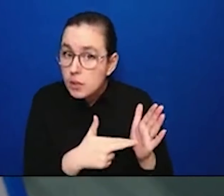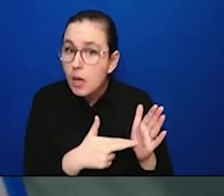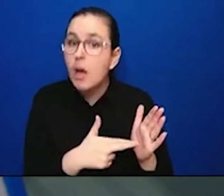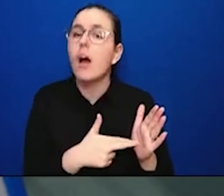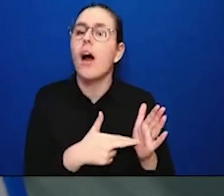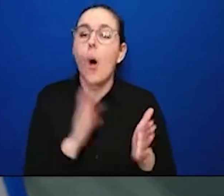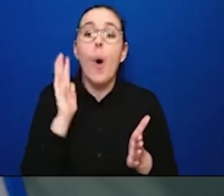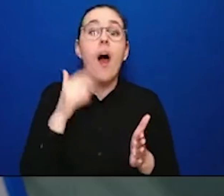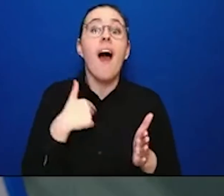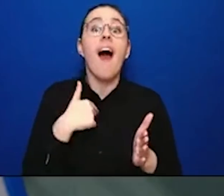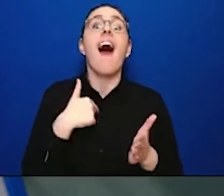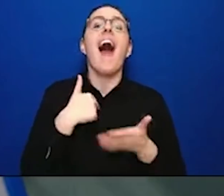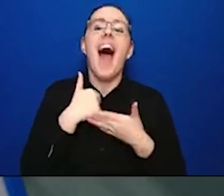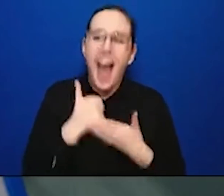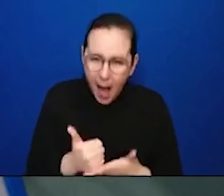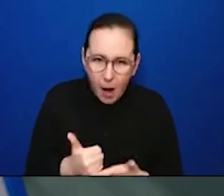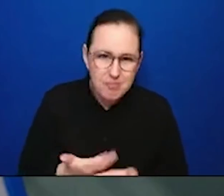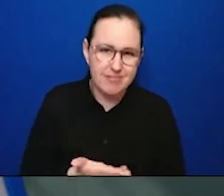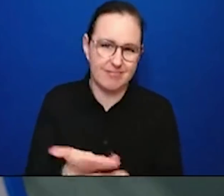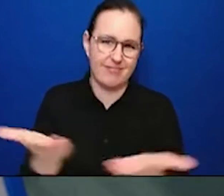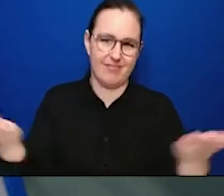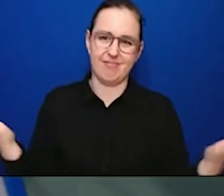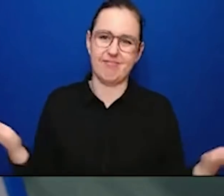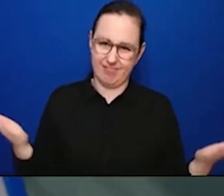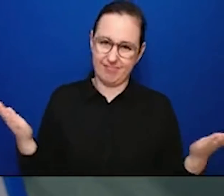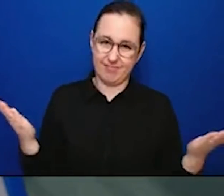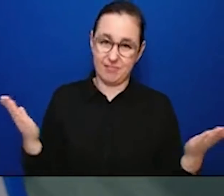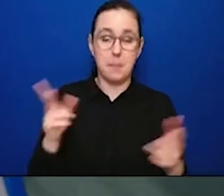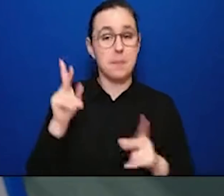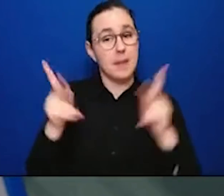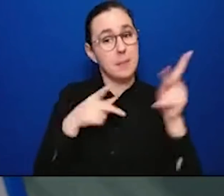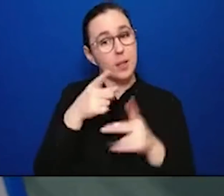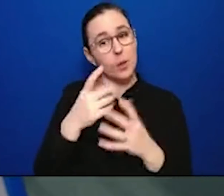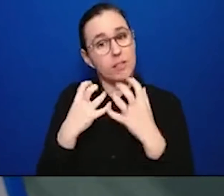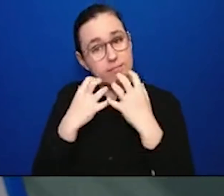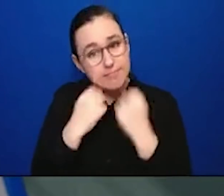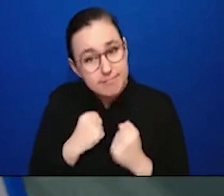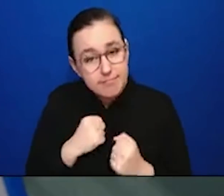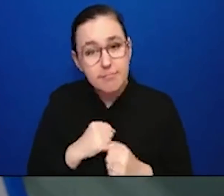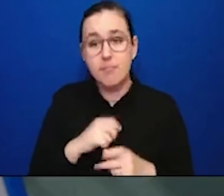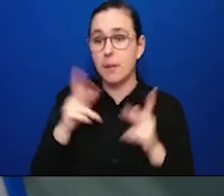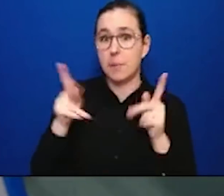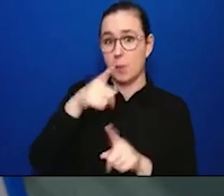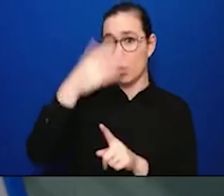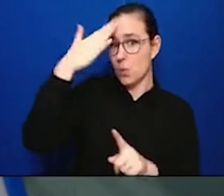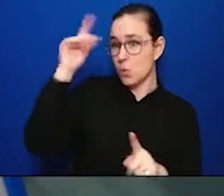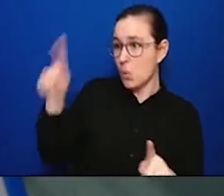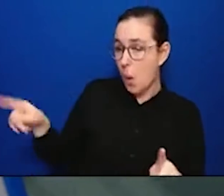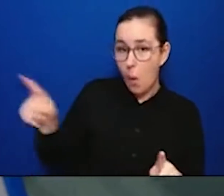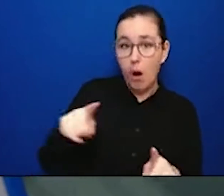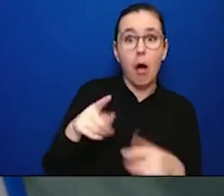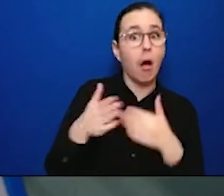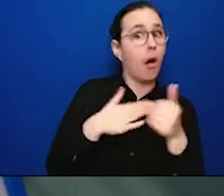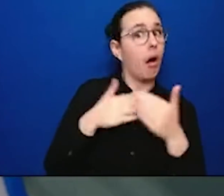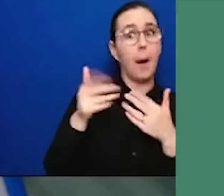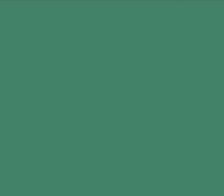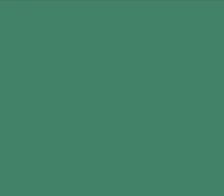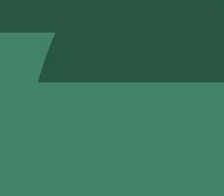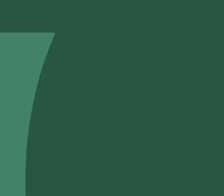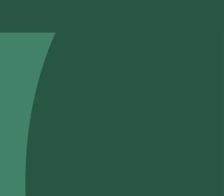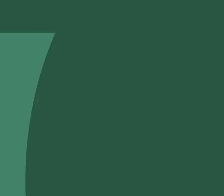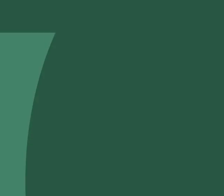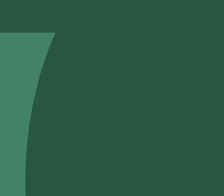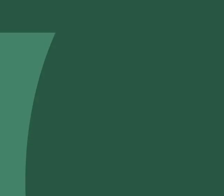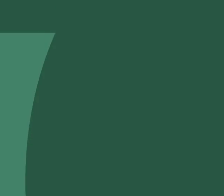know, those that we love, those that we know, and those that we do not know. Thank you very much. We're happy to take your questions.